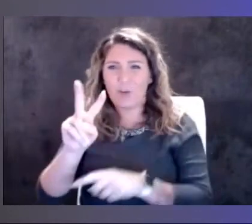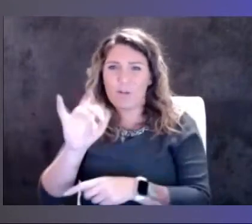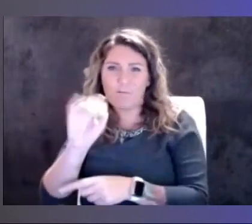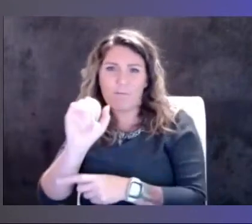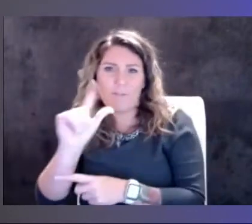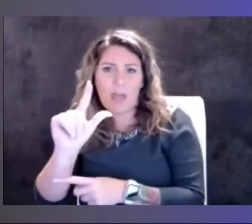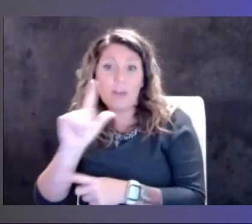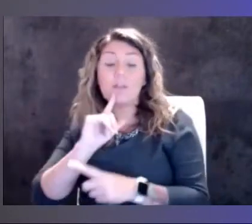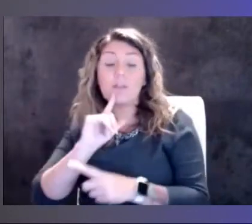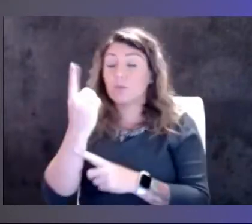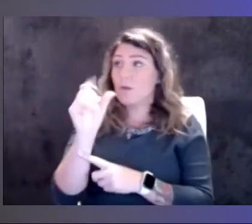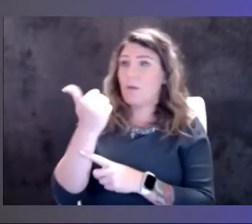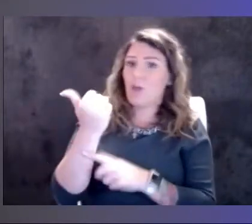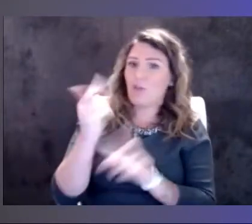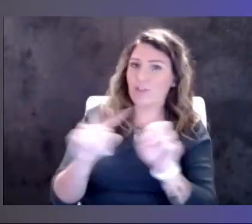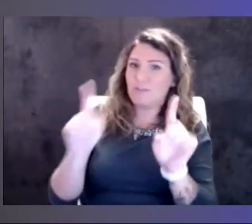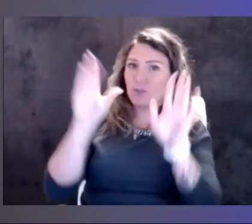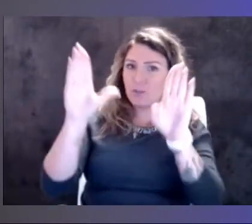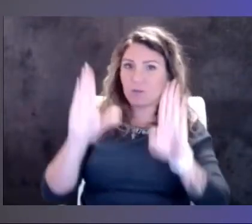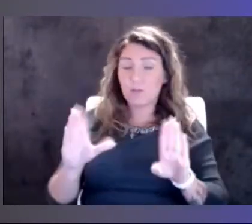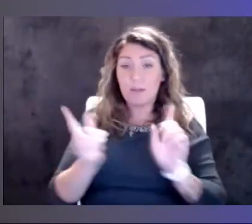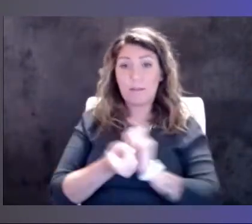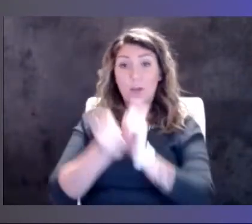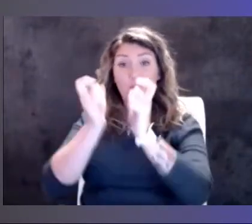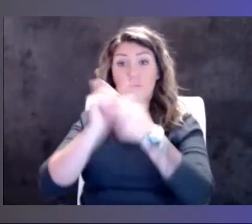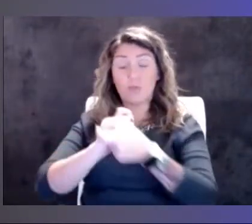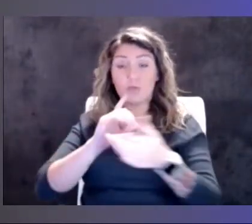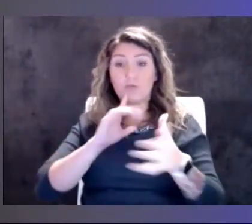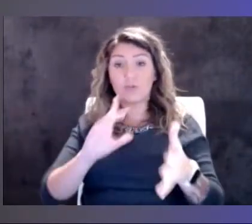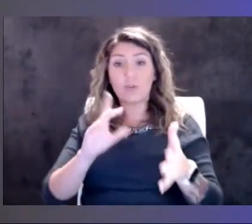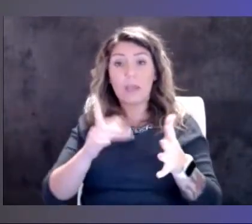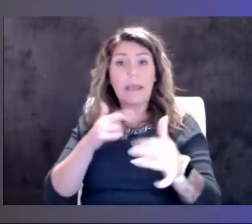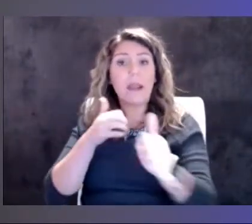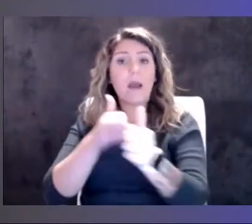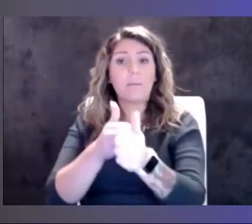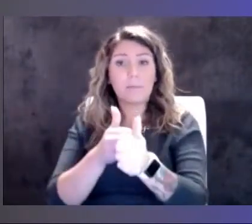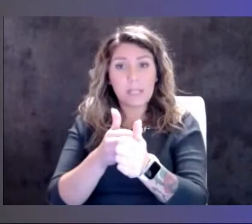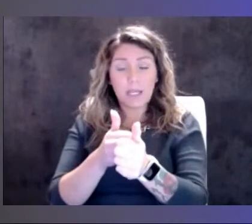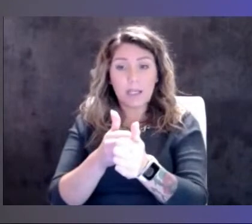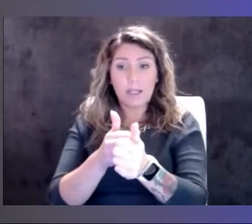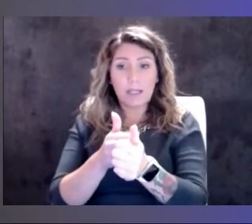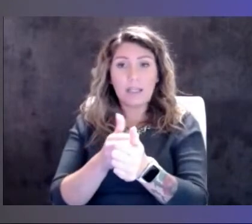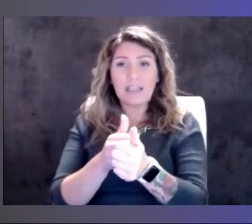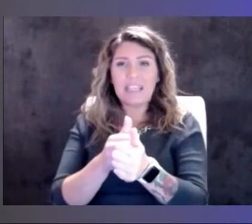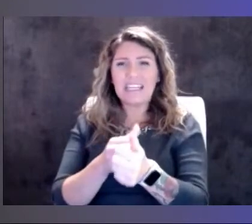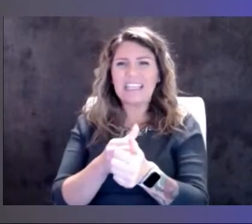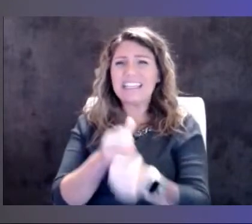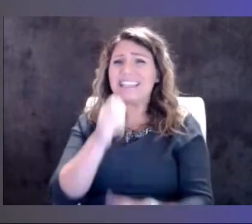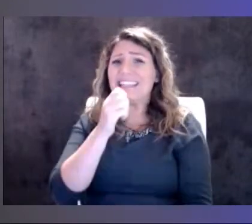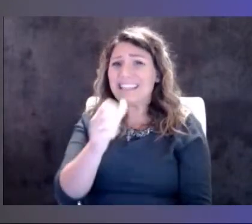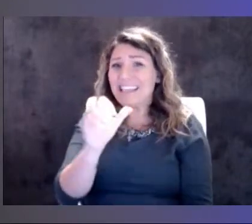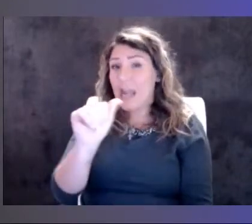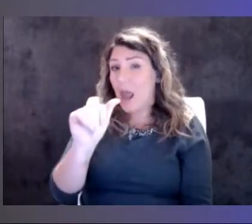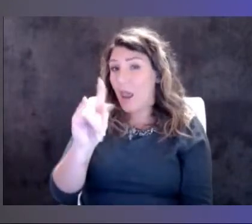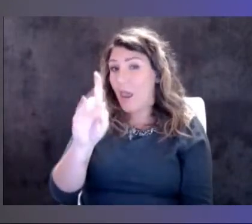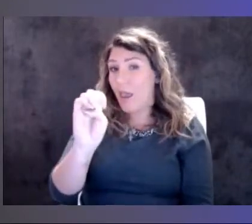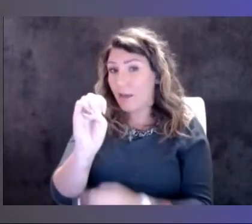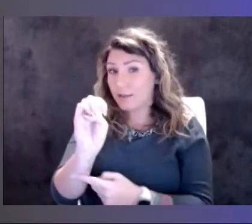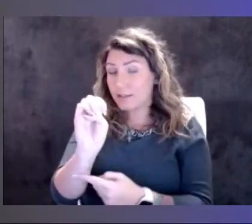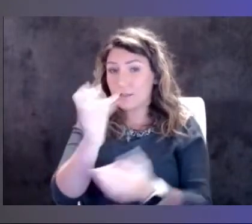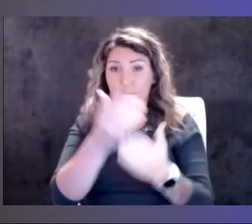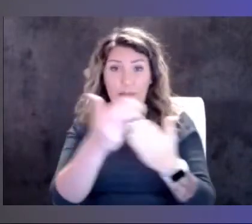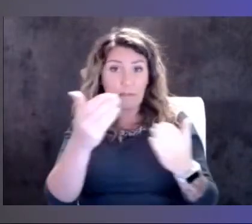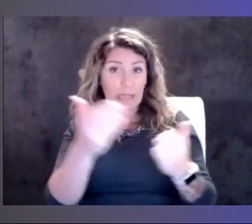actually great. They updated the inactive, the things that make the contents